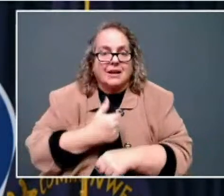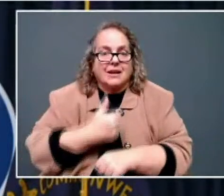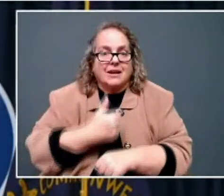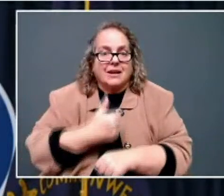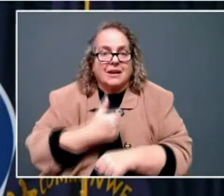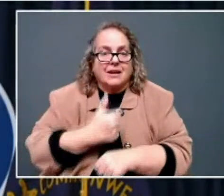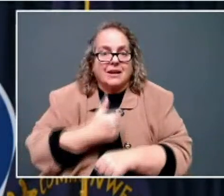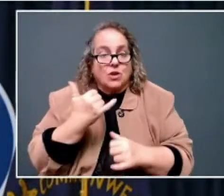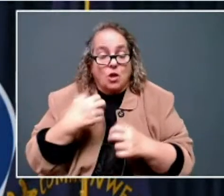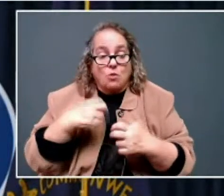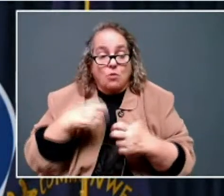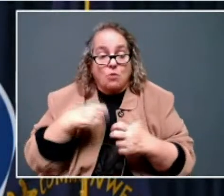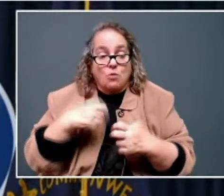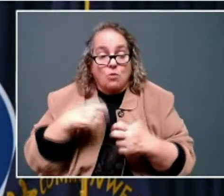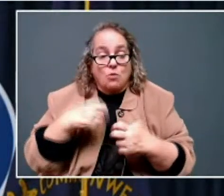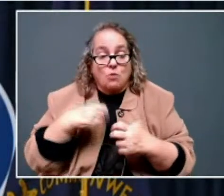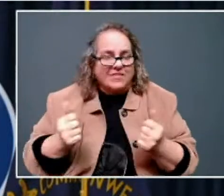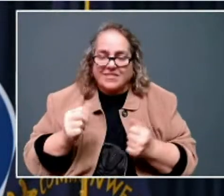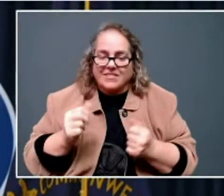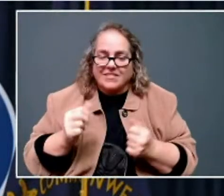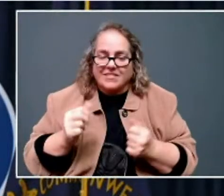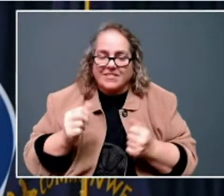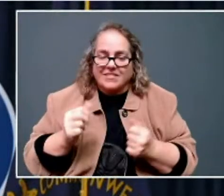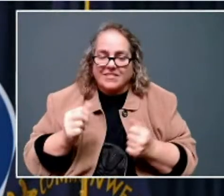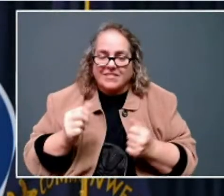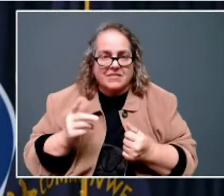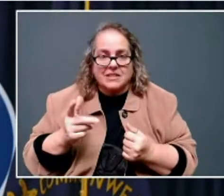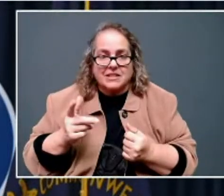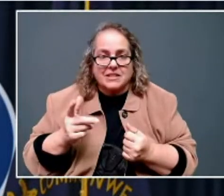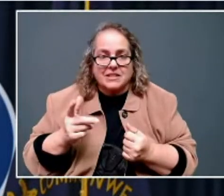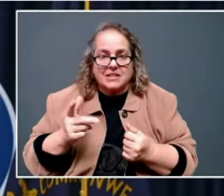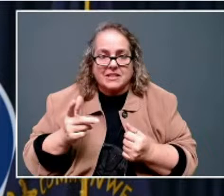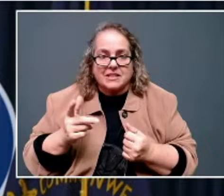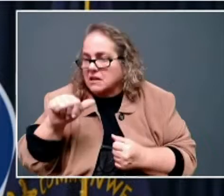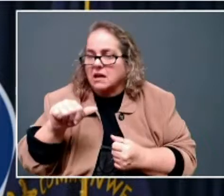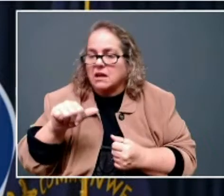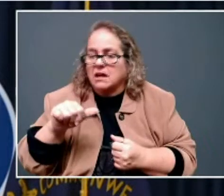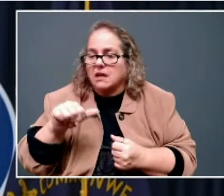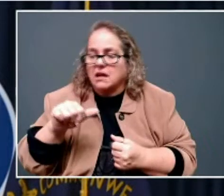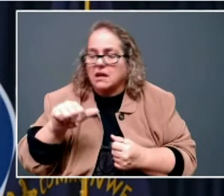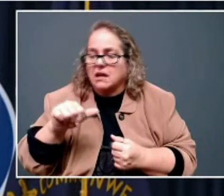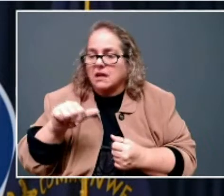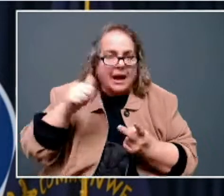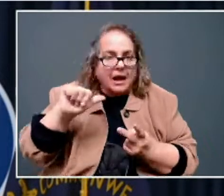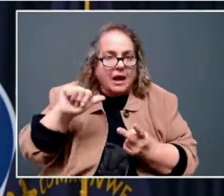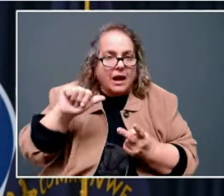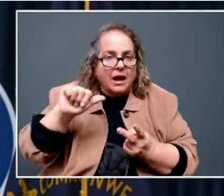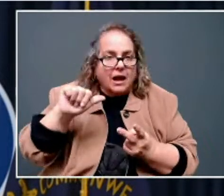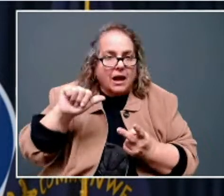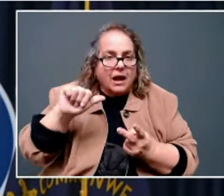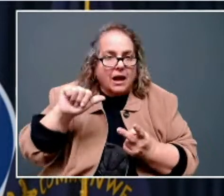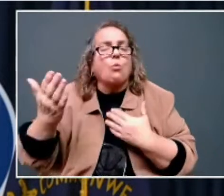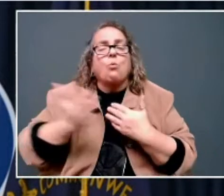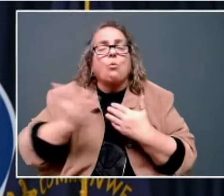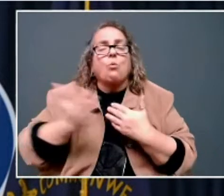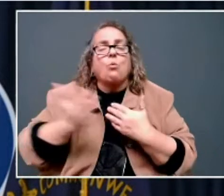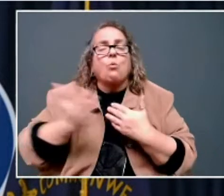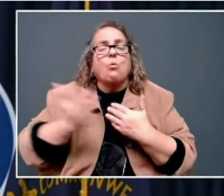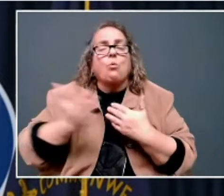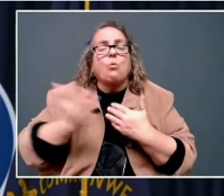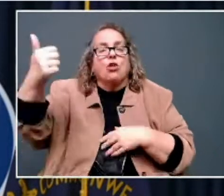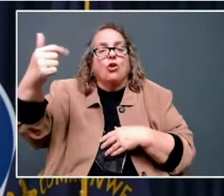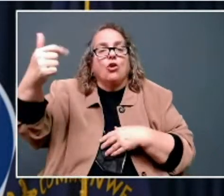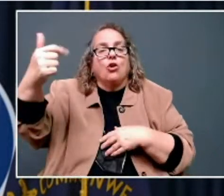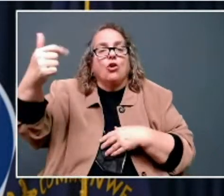immediately go away. But the problem, whether it's Deltacron or Omegatron or whatever other variation it is, this cycle will